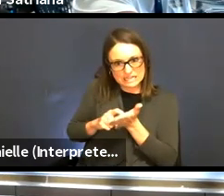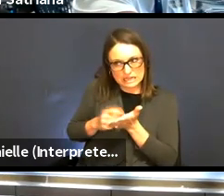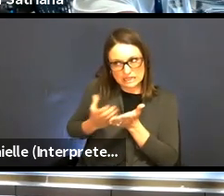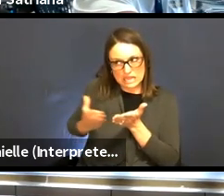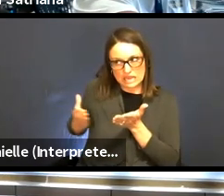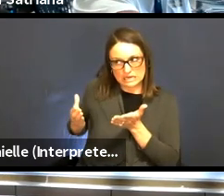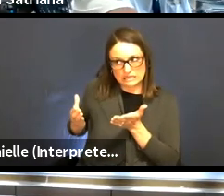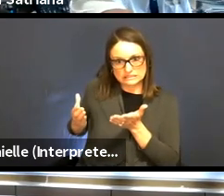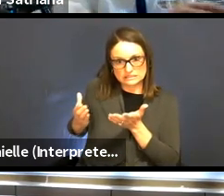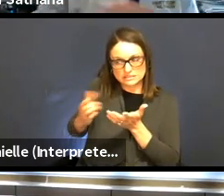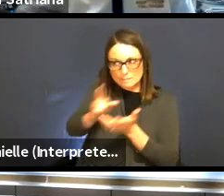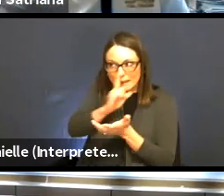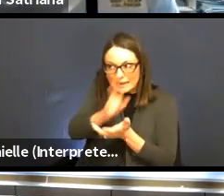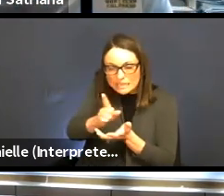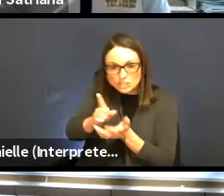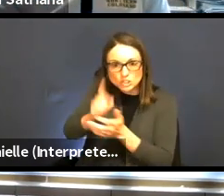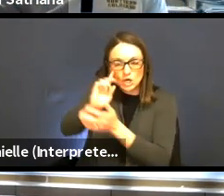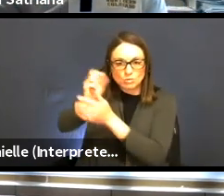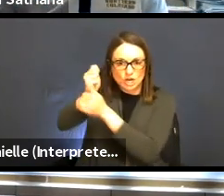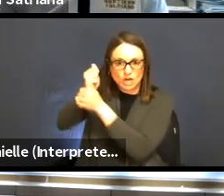in compliance with that. So it's